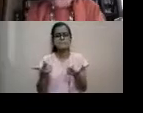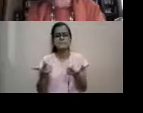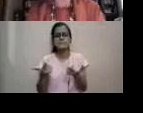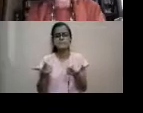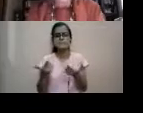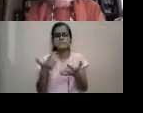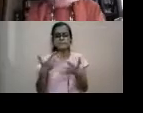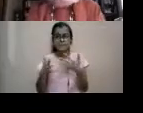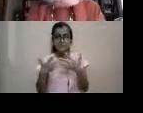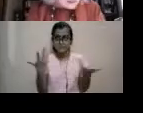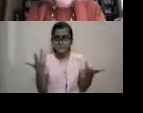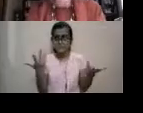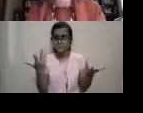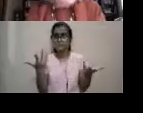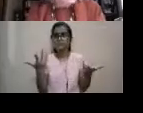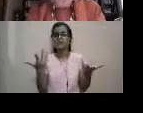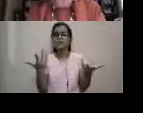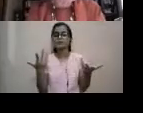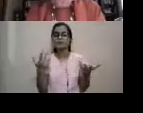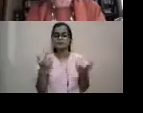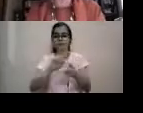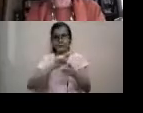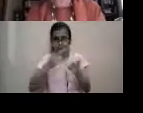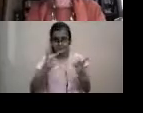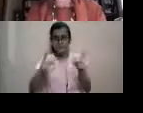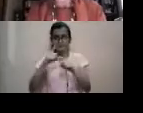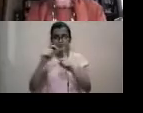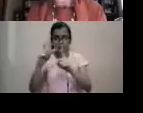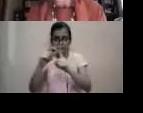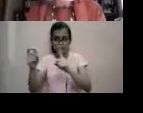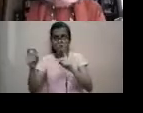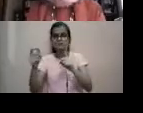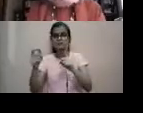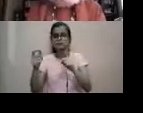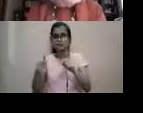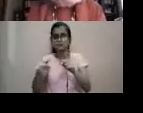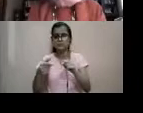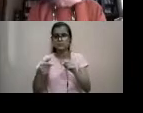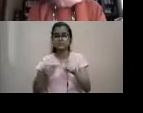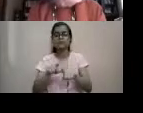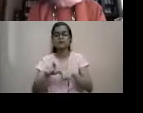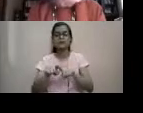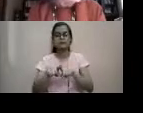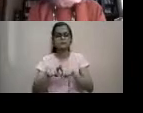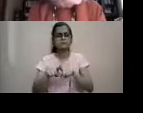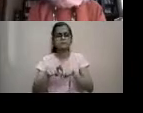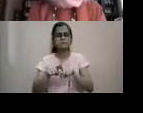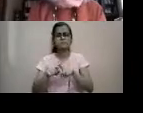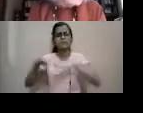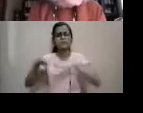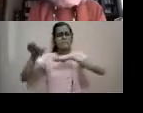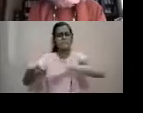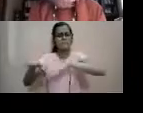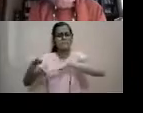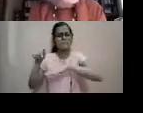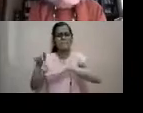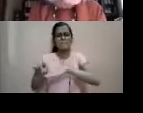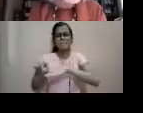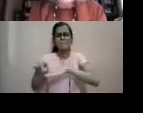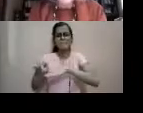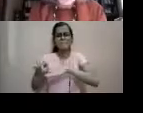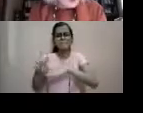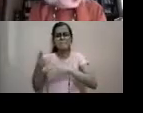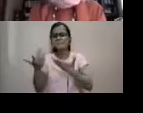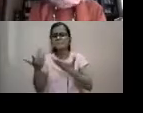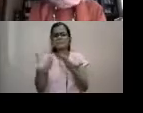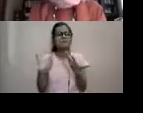and a particular sort of closeness. This extreme dependency can shed light on the dependency